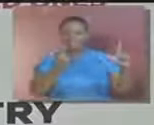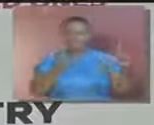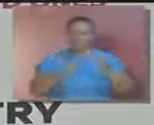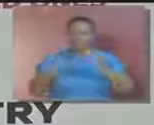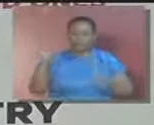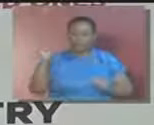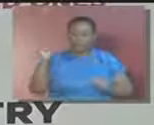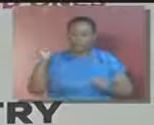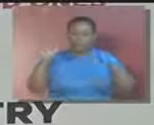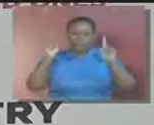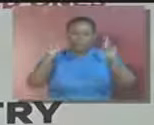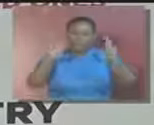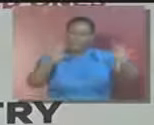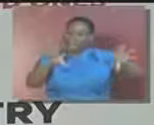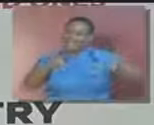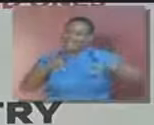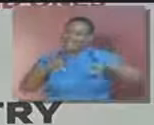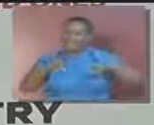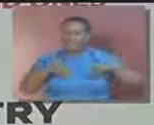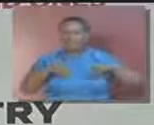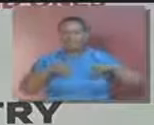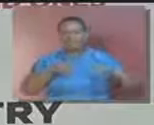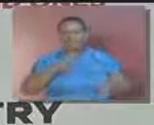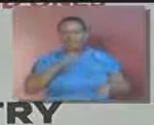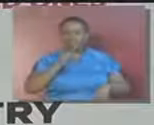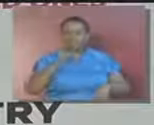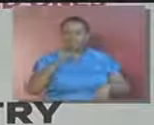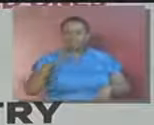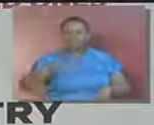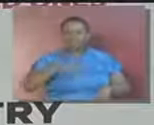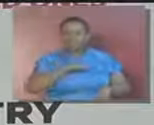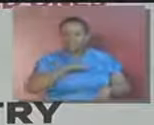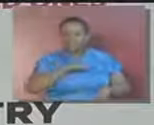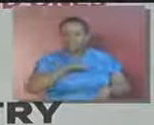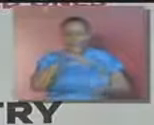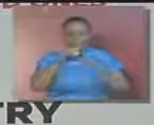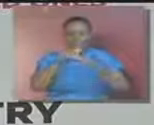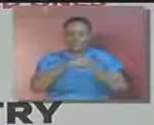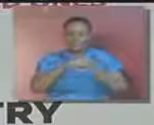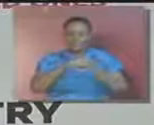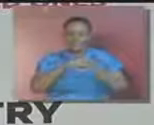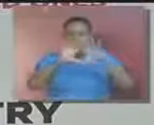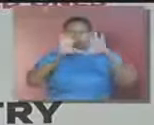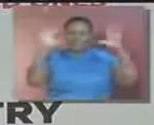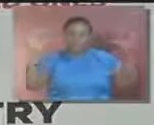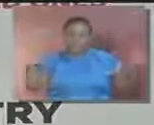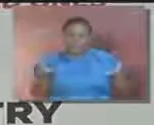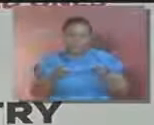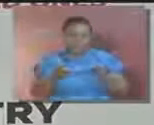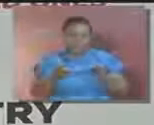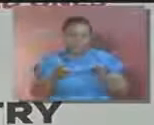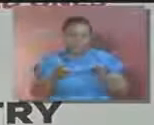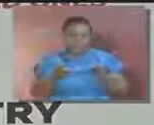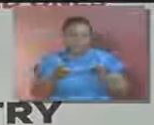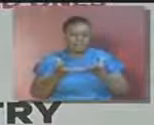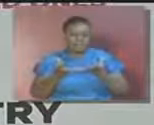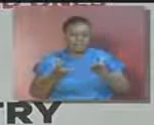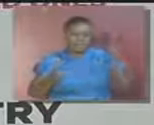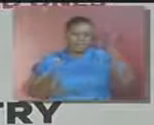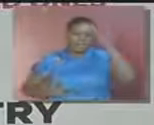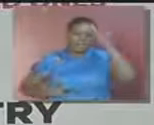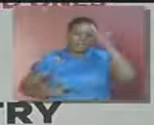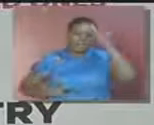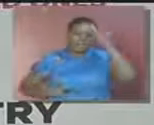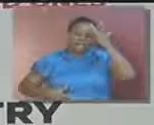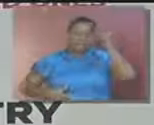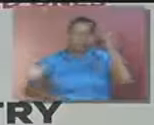pandemic. Accept the fact, as Dr. Richards said, that for every 100 cases,